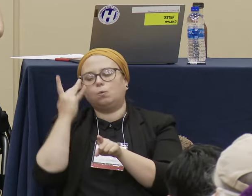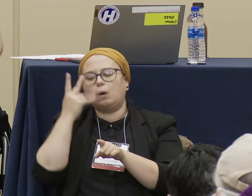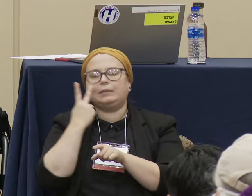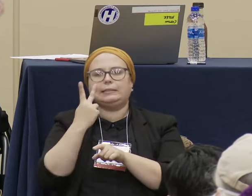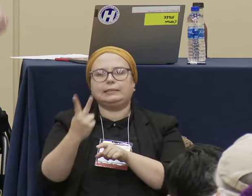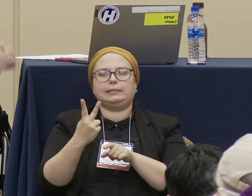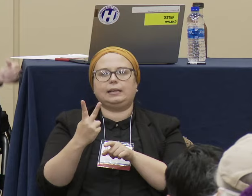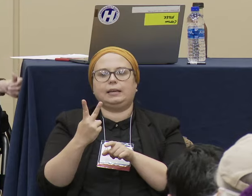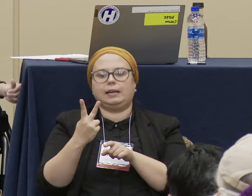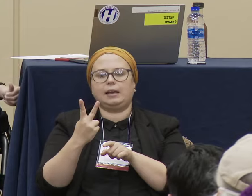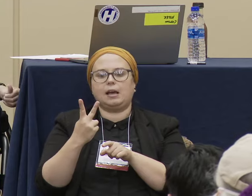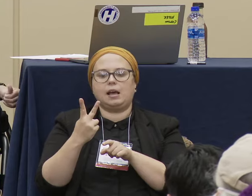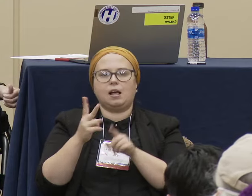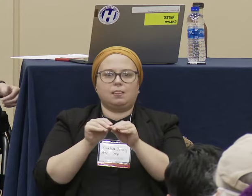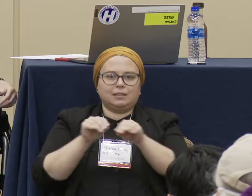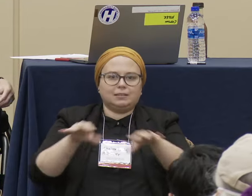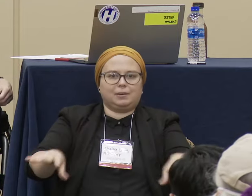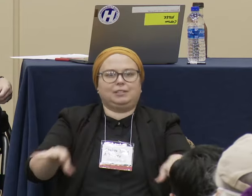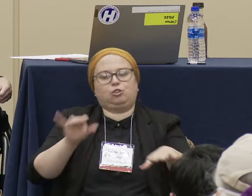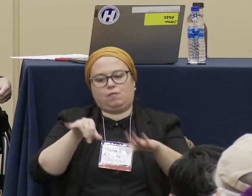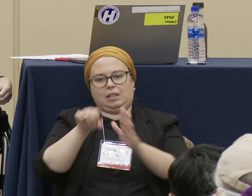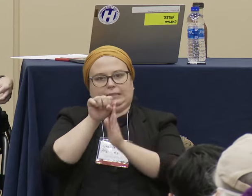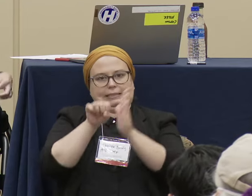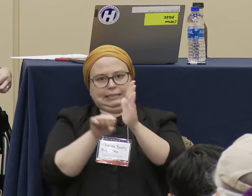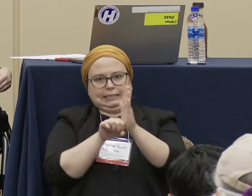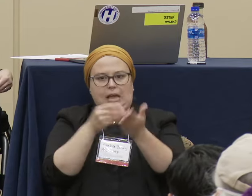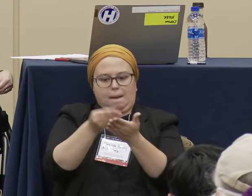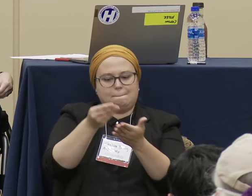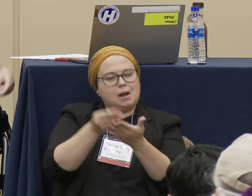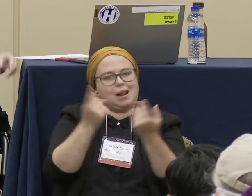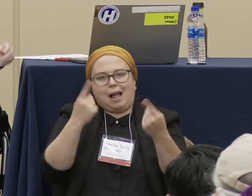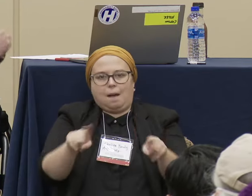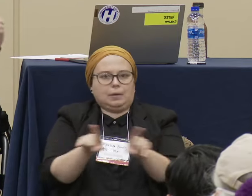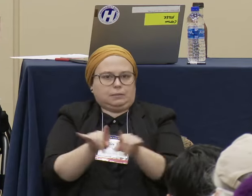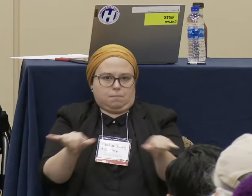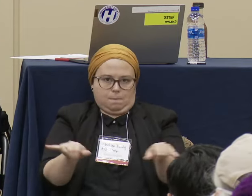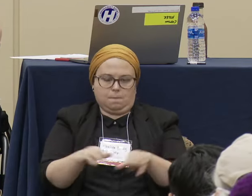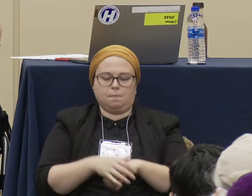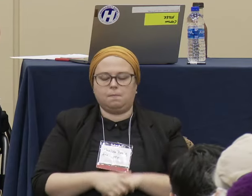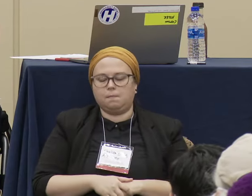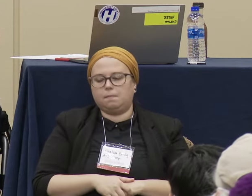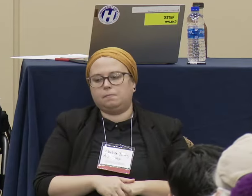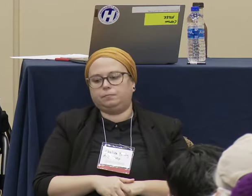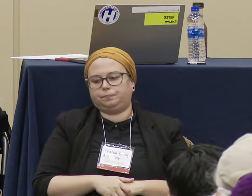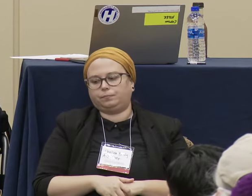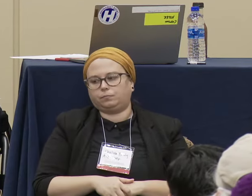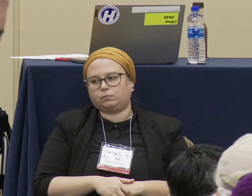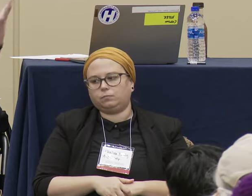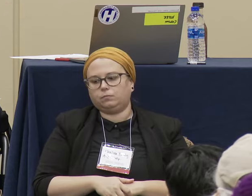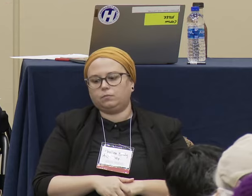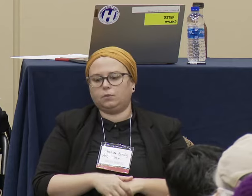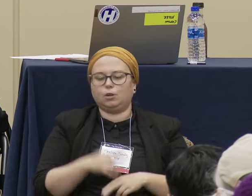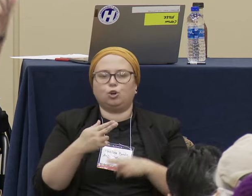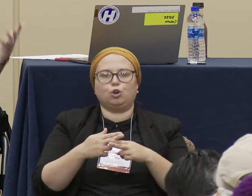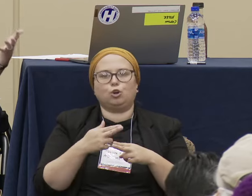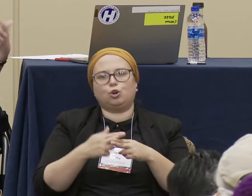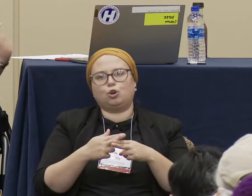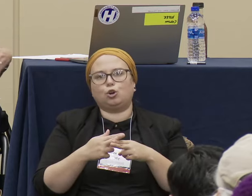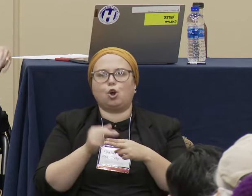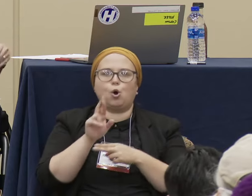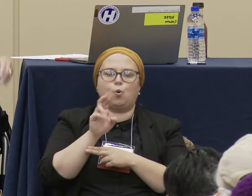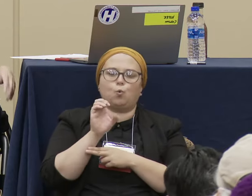a decimation of the welfare state, because those happened exactly at the same time. What we call Reaganomics and later